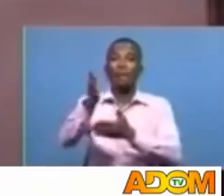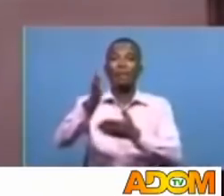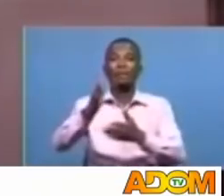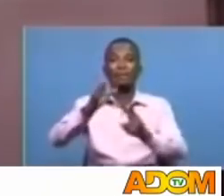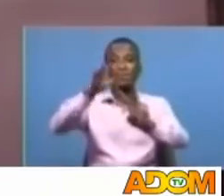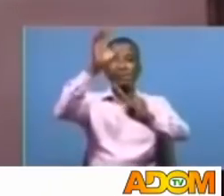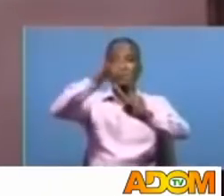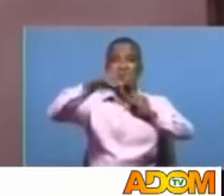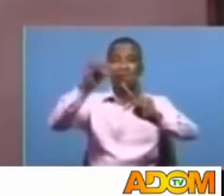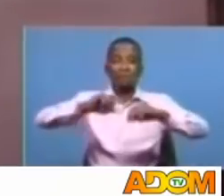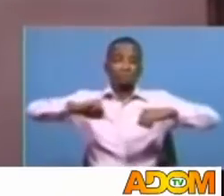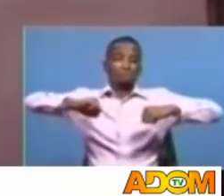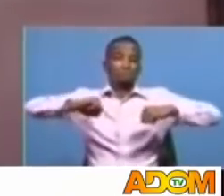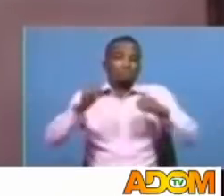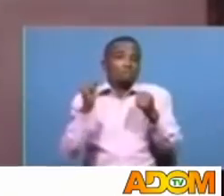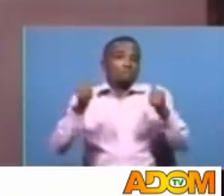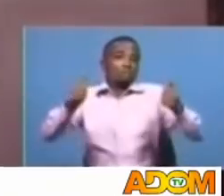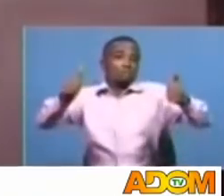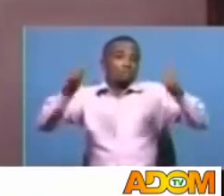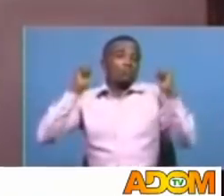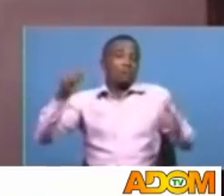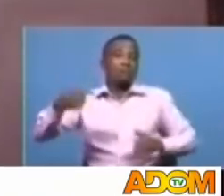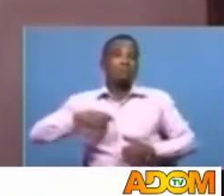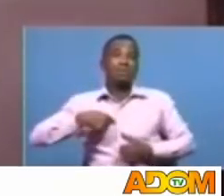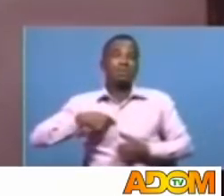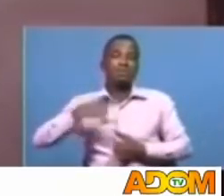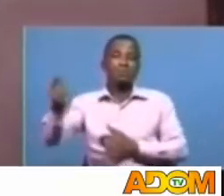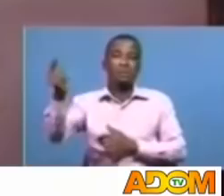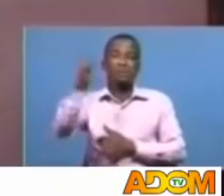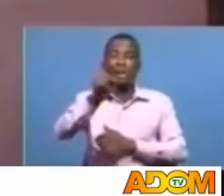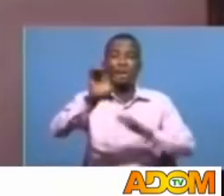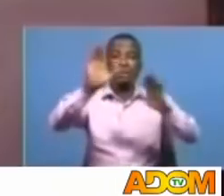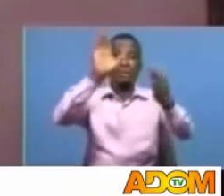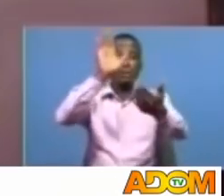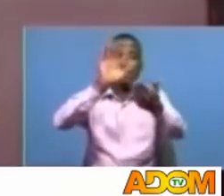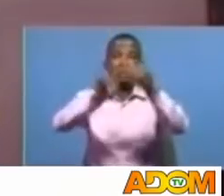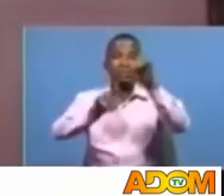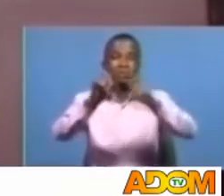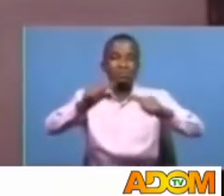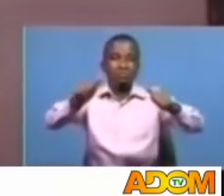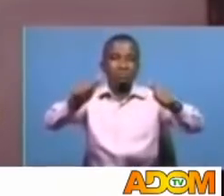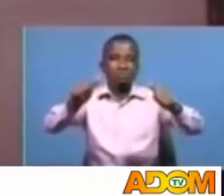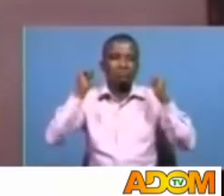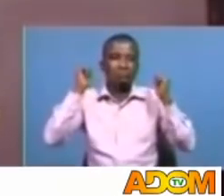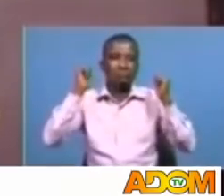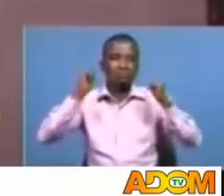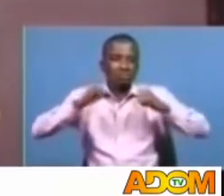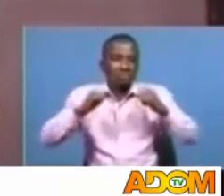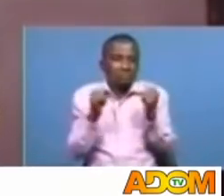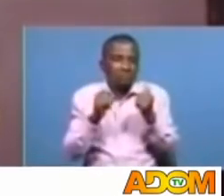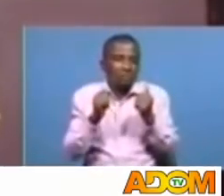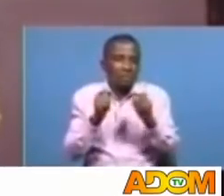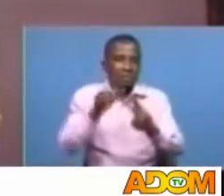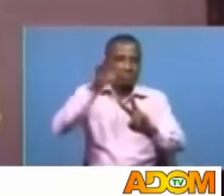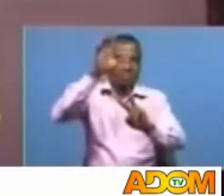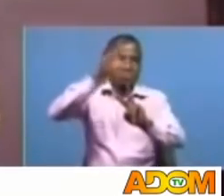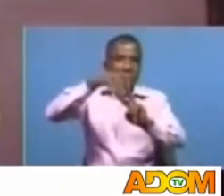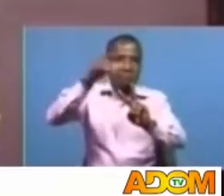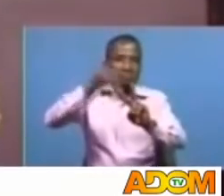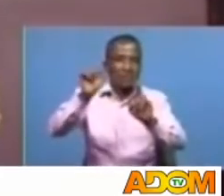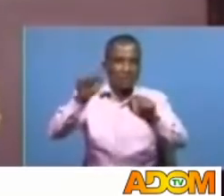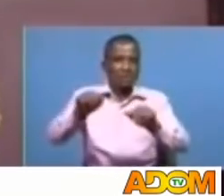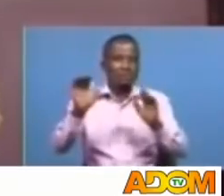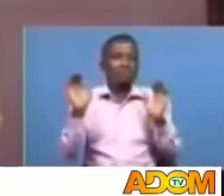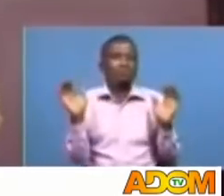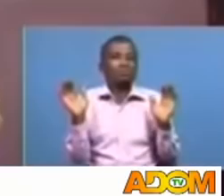the witness box. And the court has ruled definitively on this. This application for